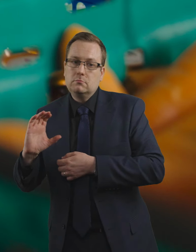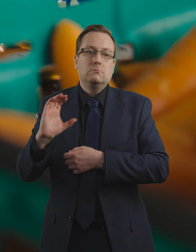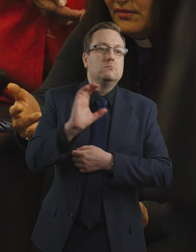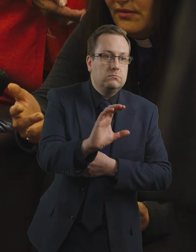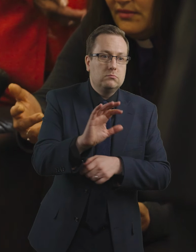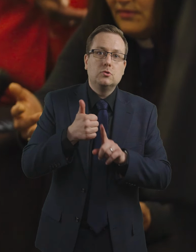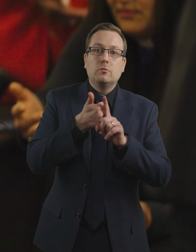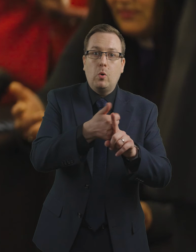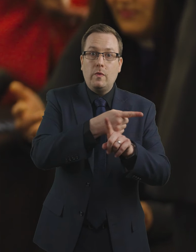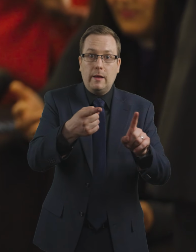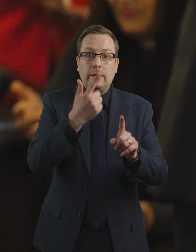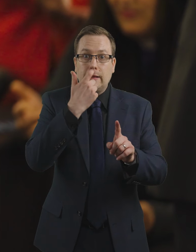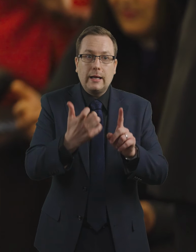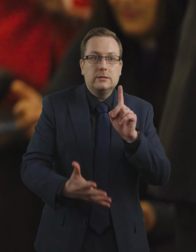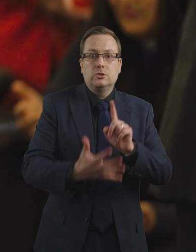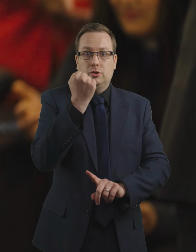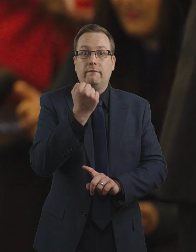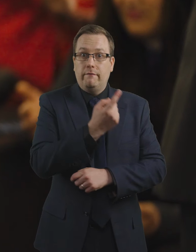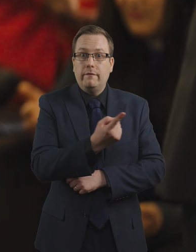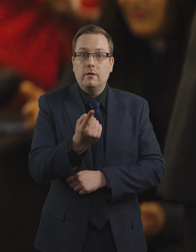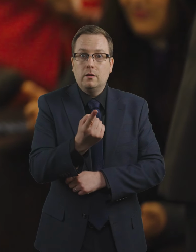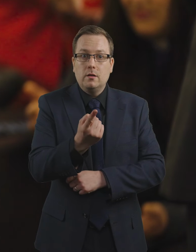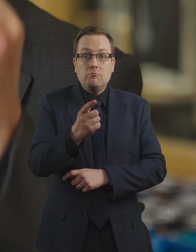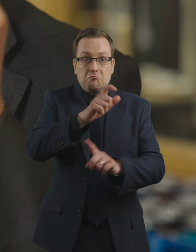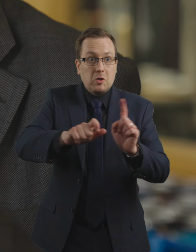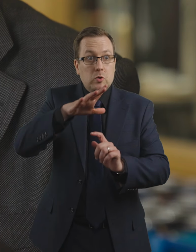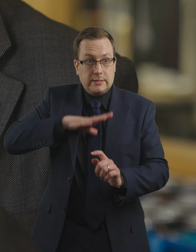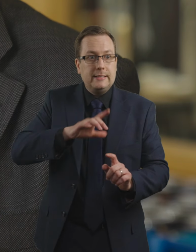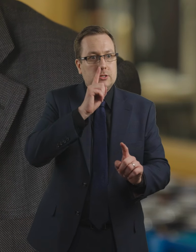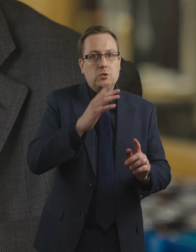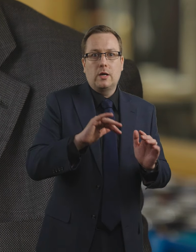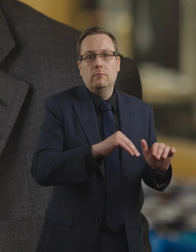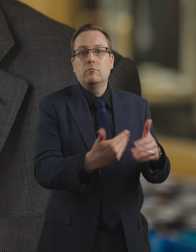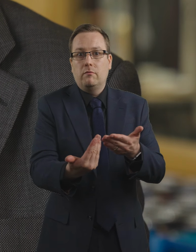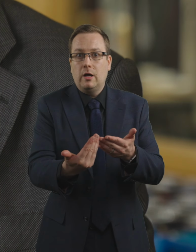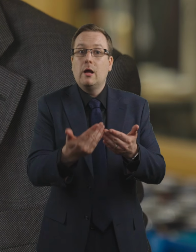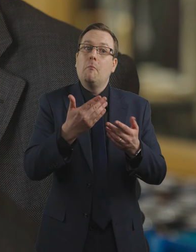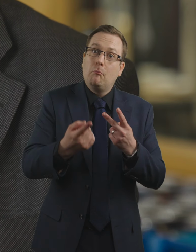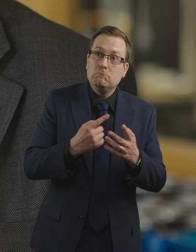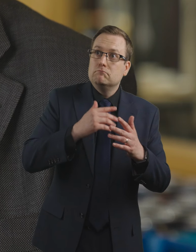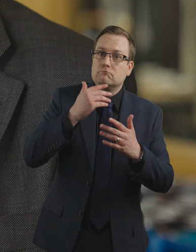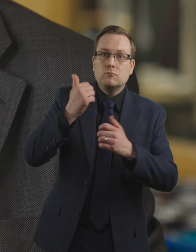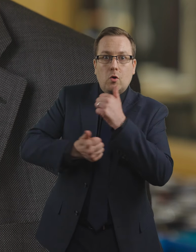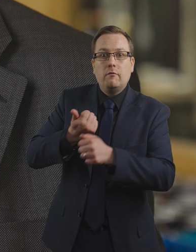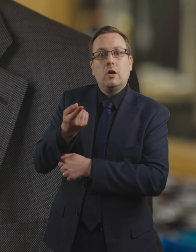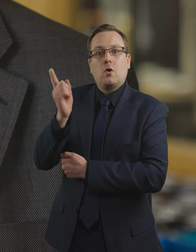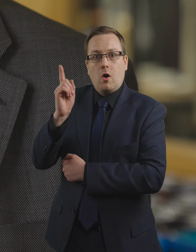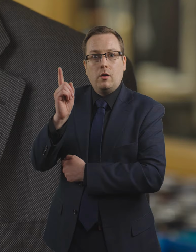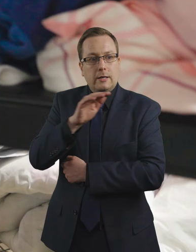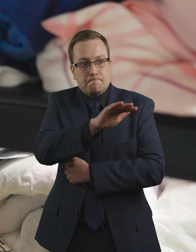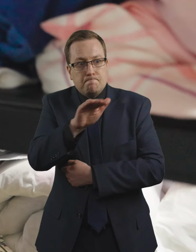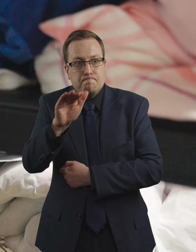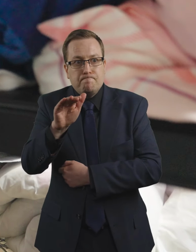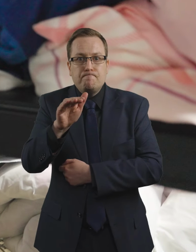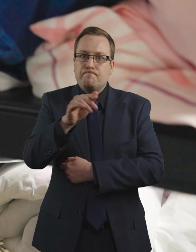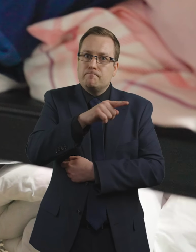support to do them, to meet local community needs and to glorify God and to bring people to faith in